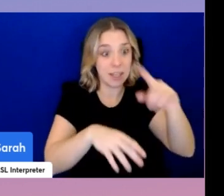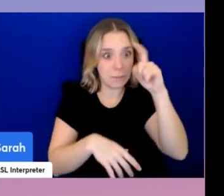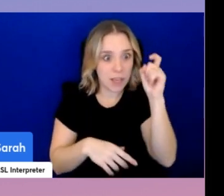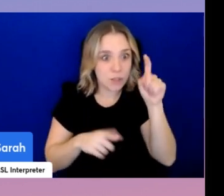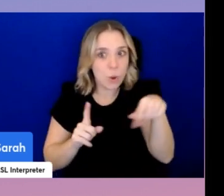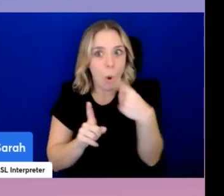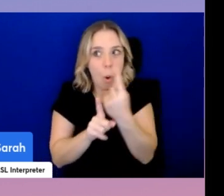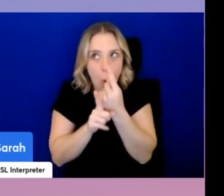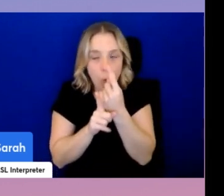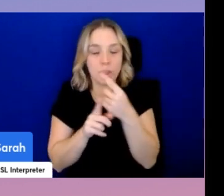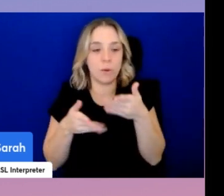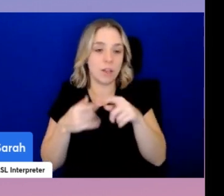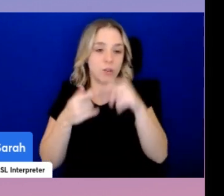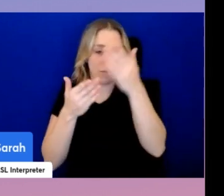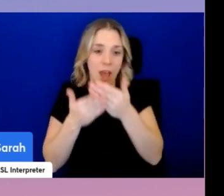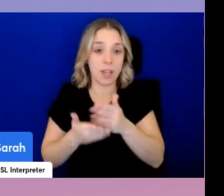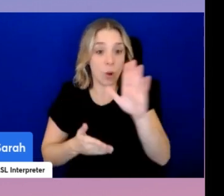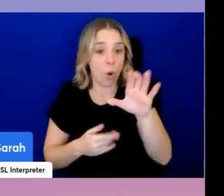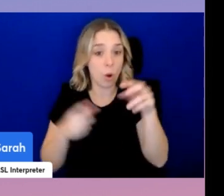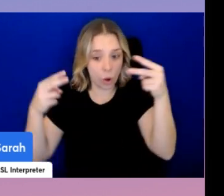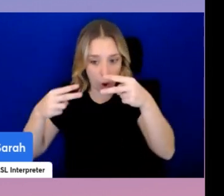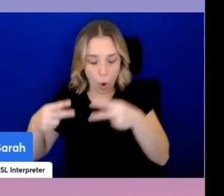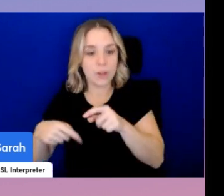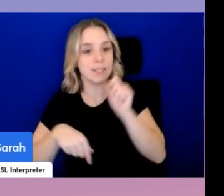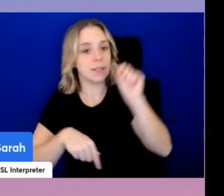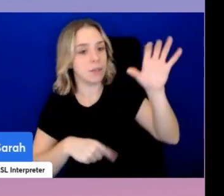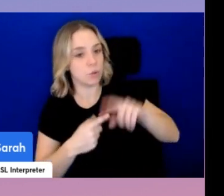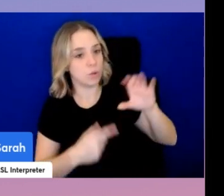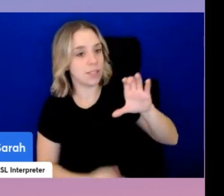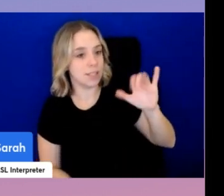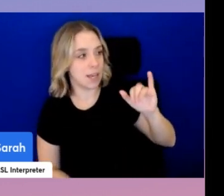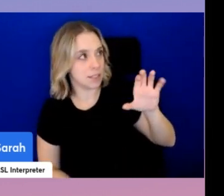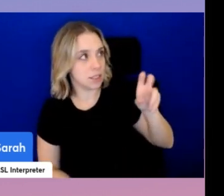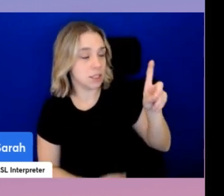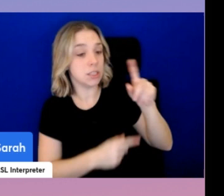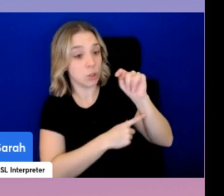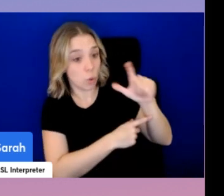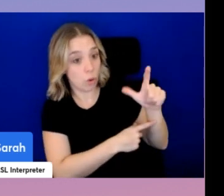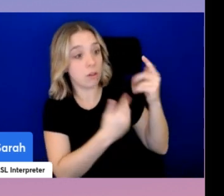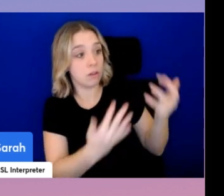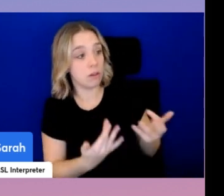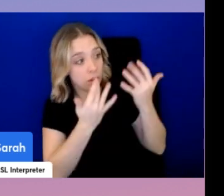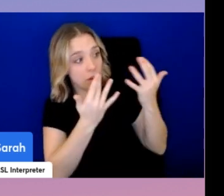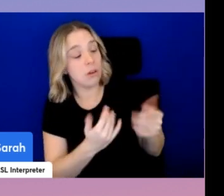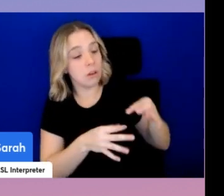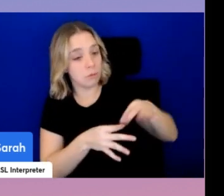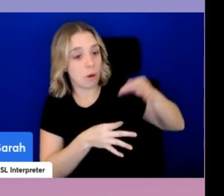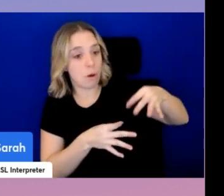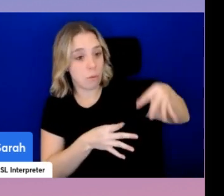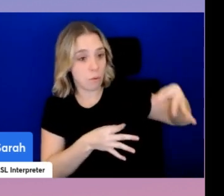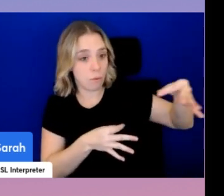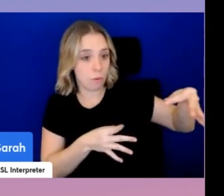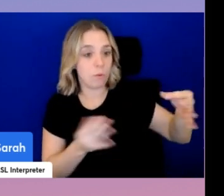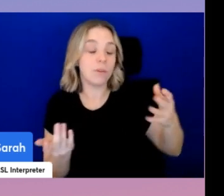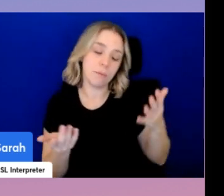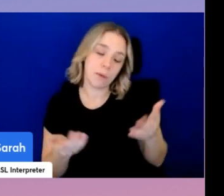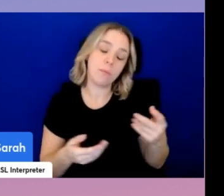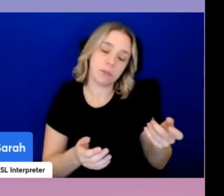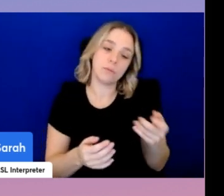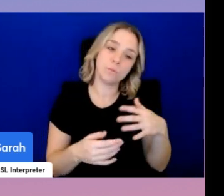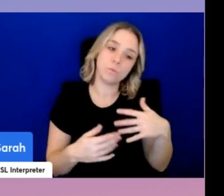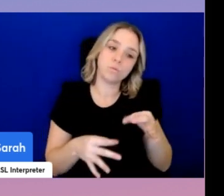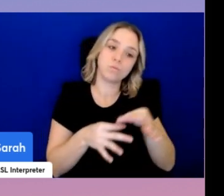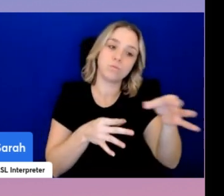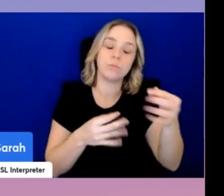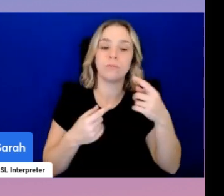to the CI/CD tool. In turn, this will kick off a whole process that takes time and may involve a significant delay before a member